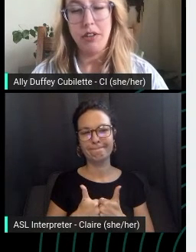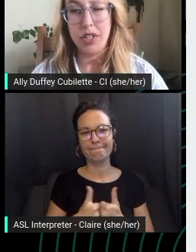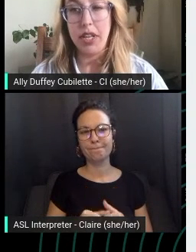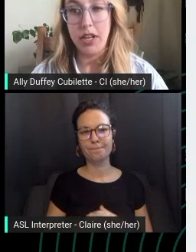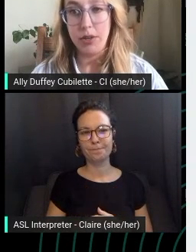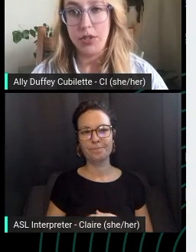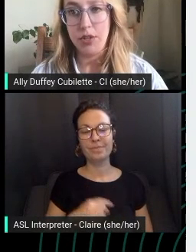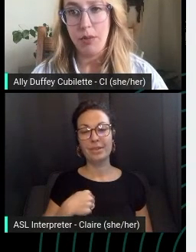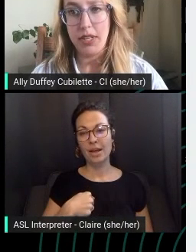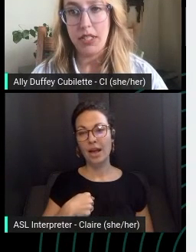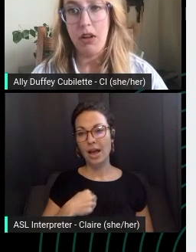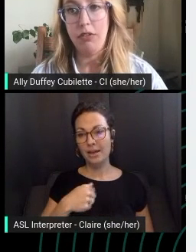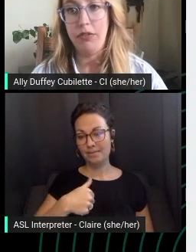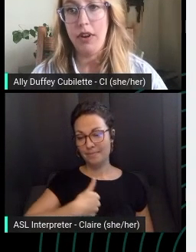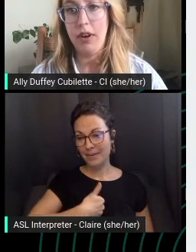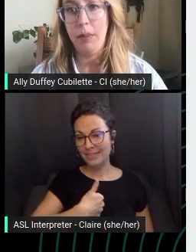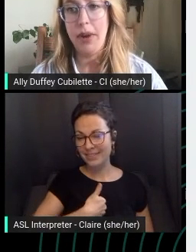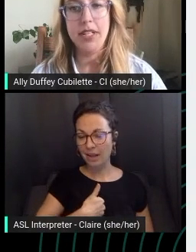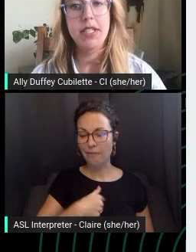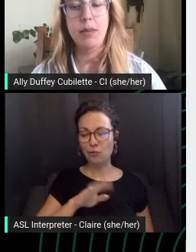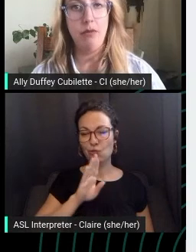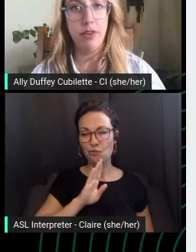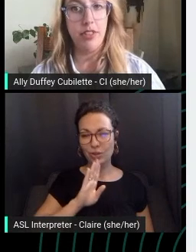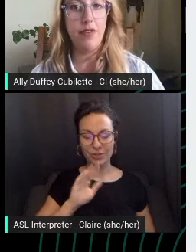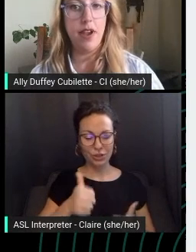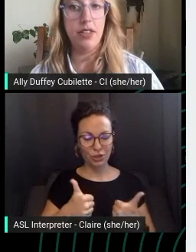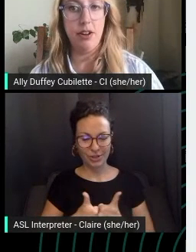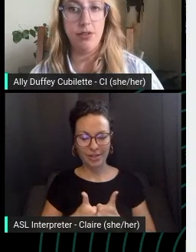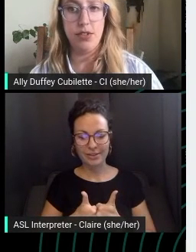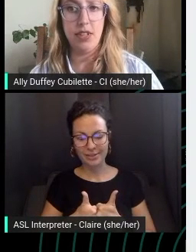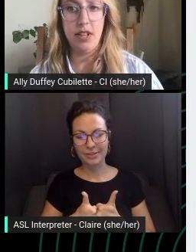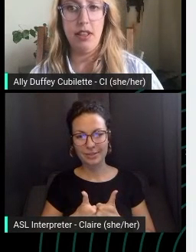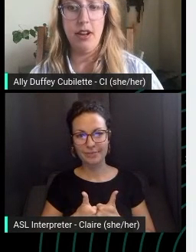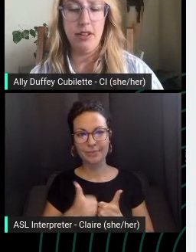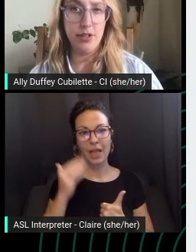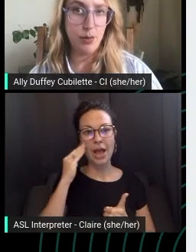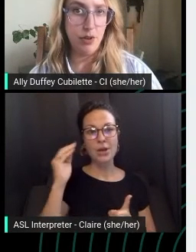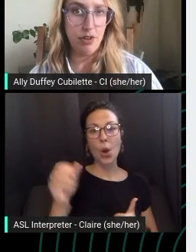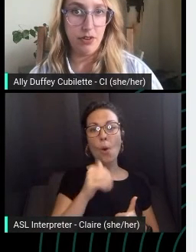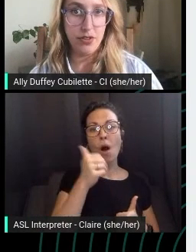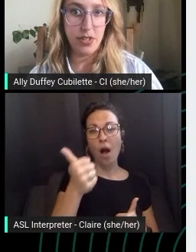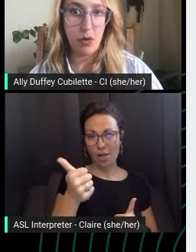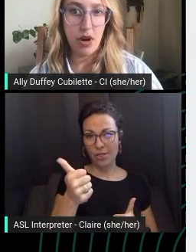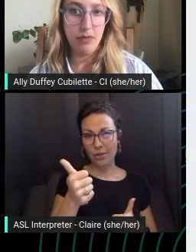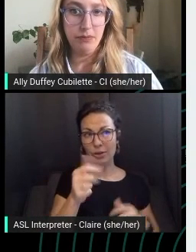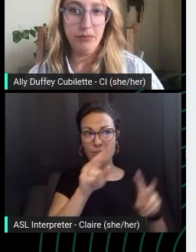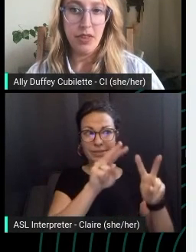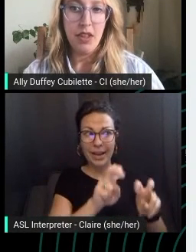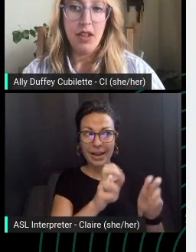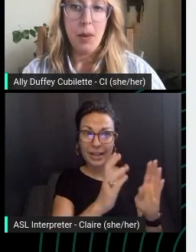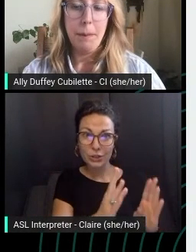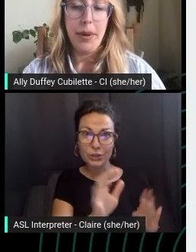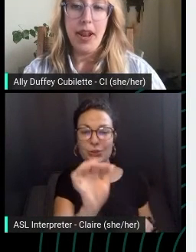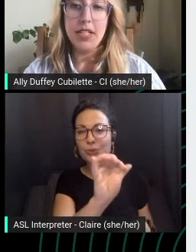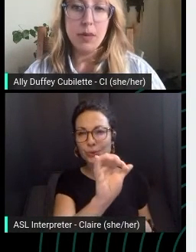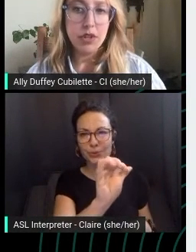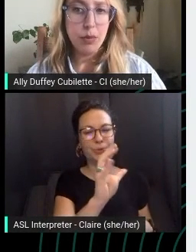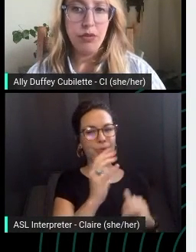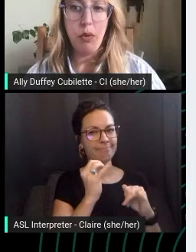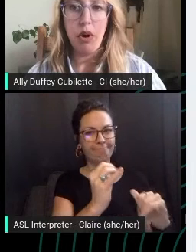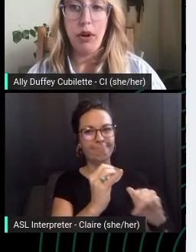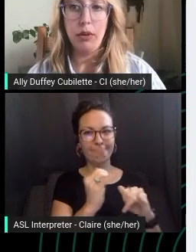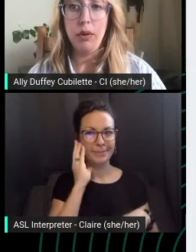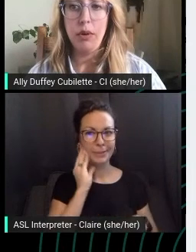pretty challenging to get used to myself. I take some comfort in the fact that others in the analytics community feel the same way. But as I